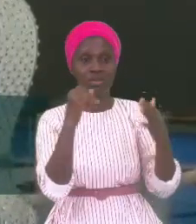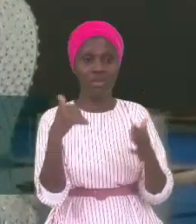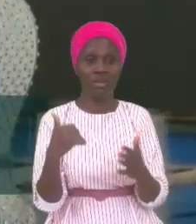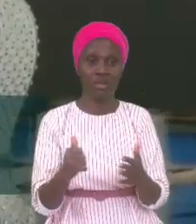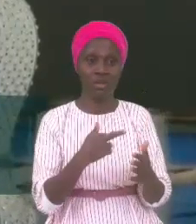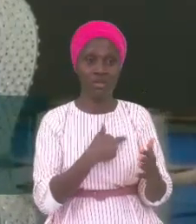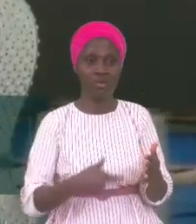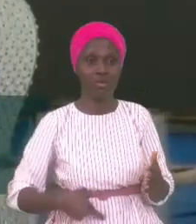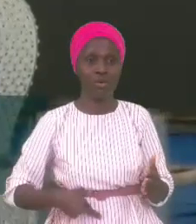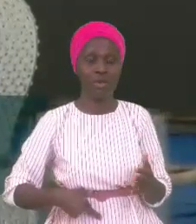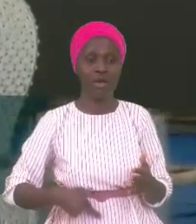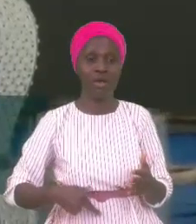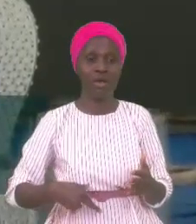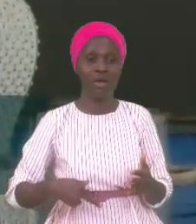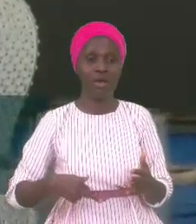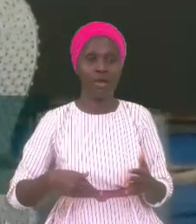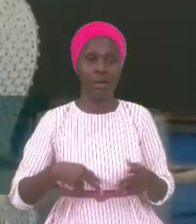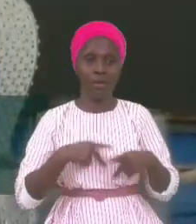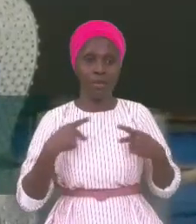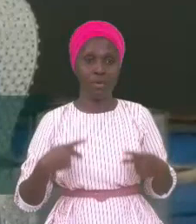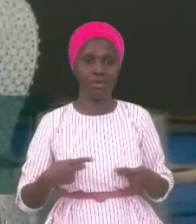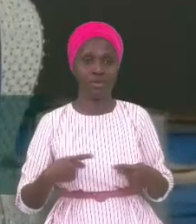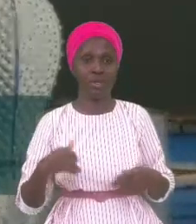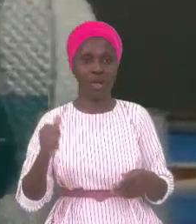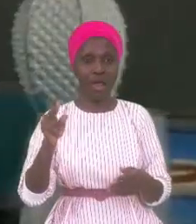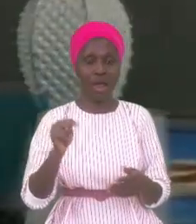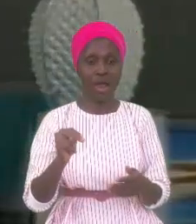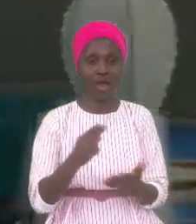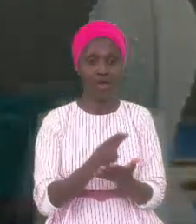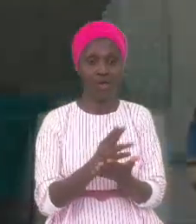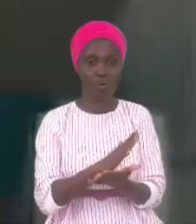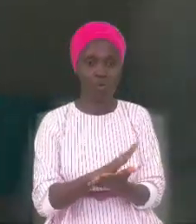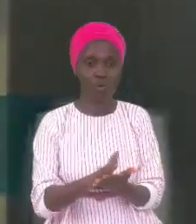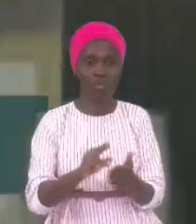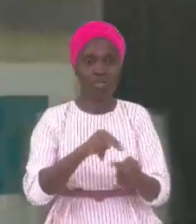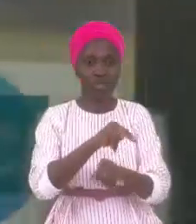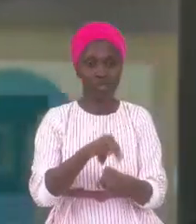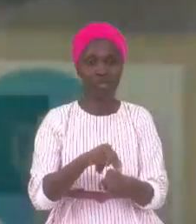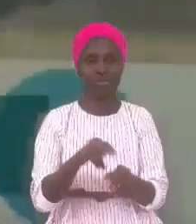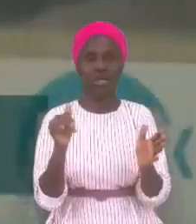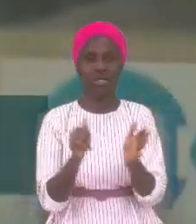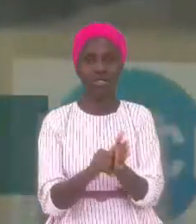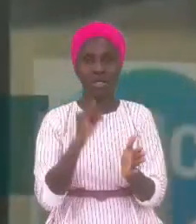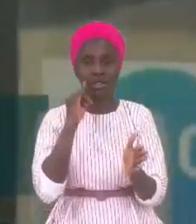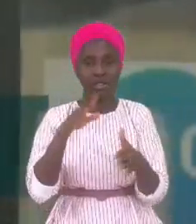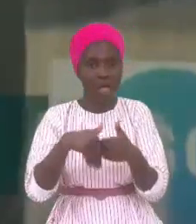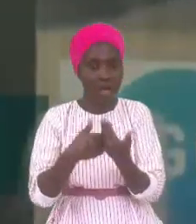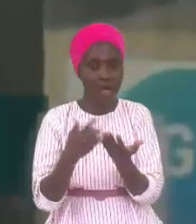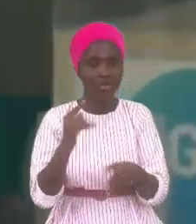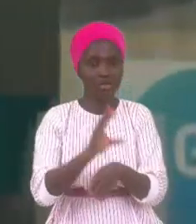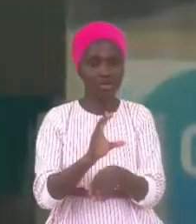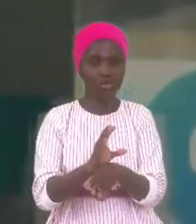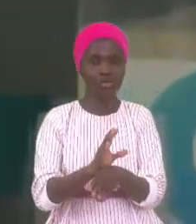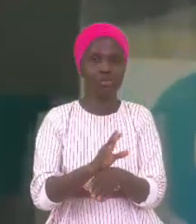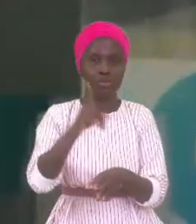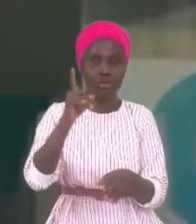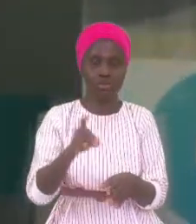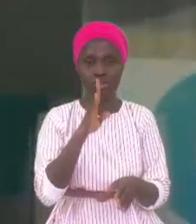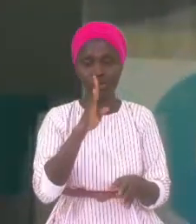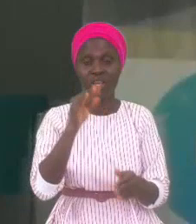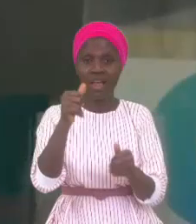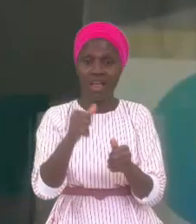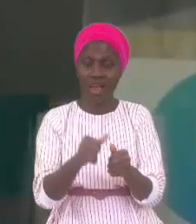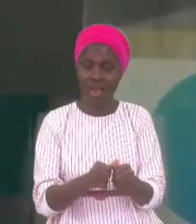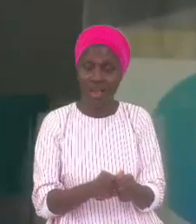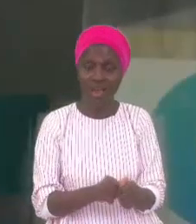says, and holy nation. That's what the church ought to be. And that's what every local church in